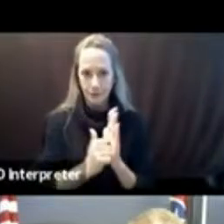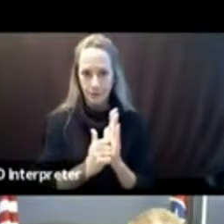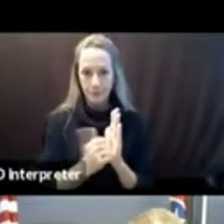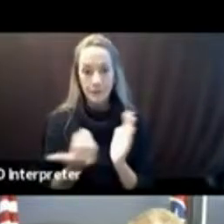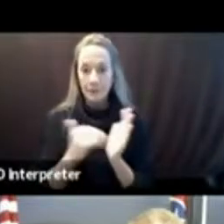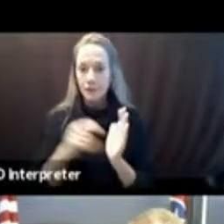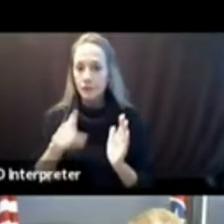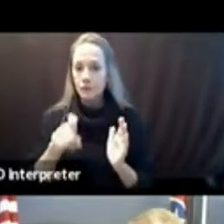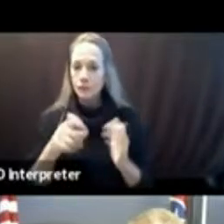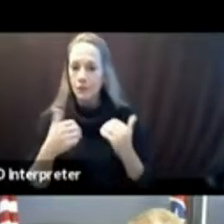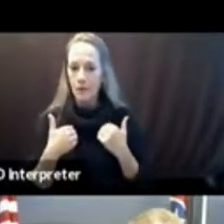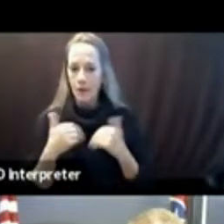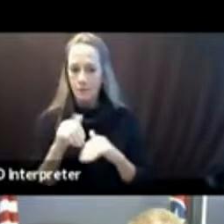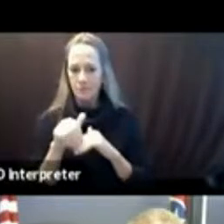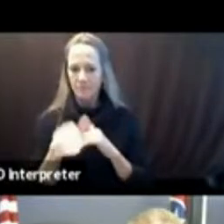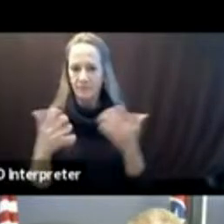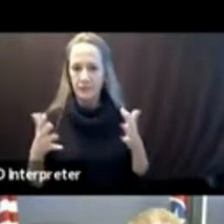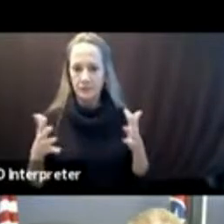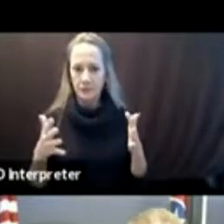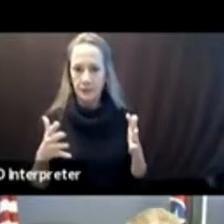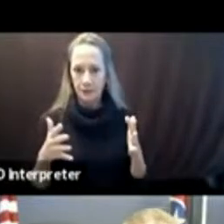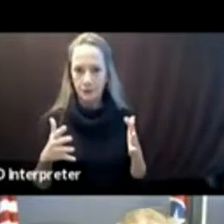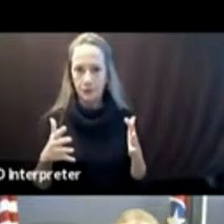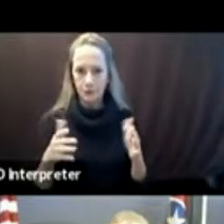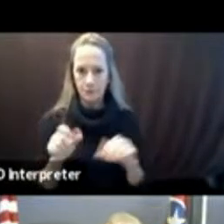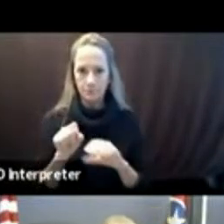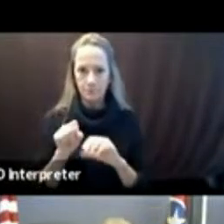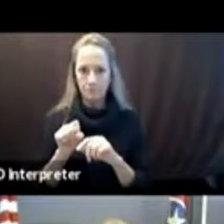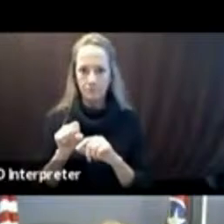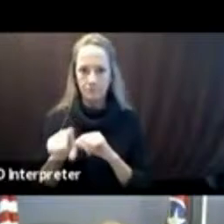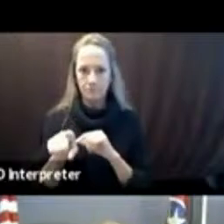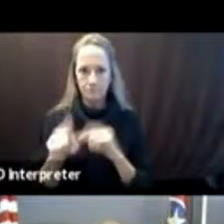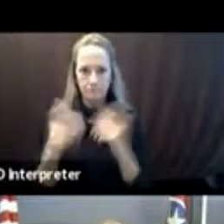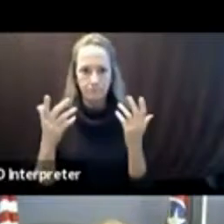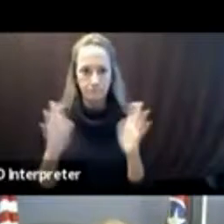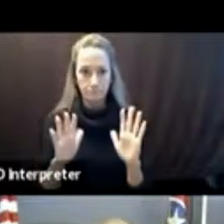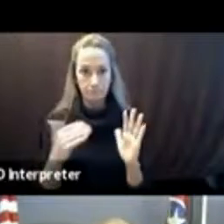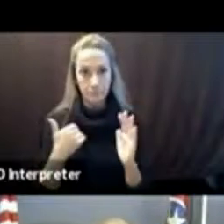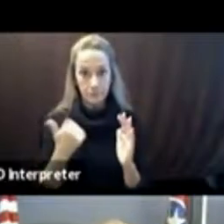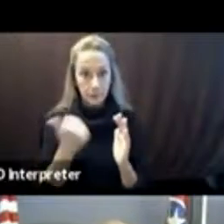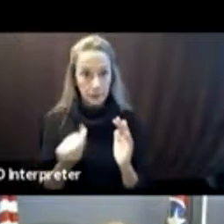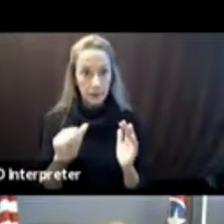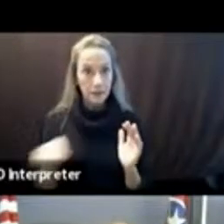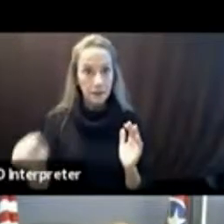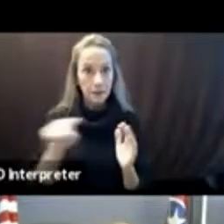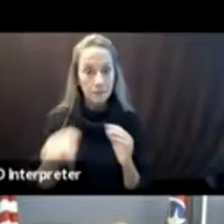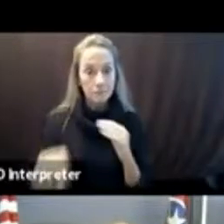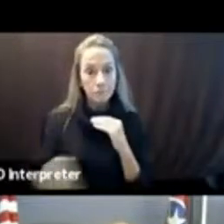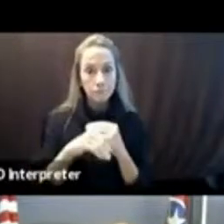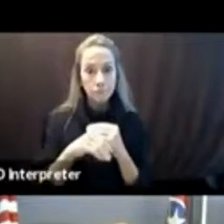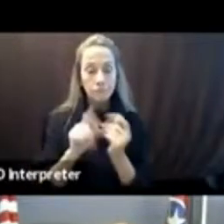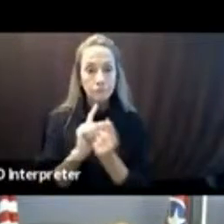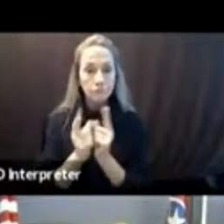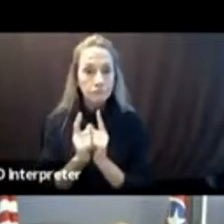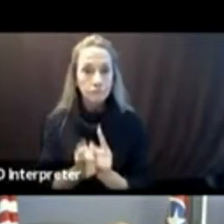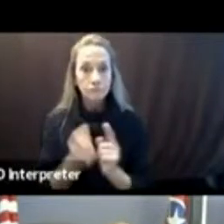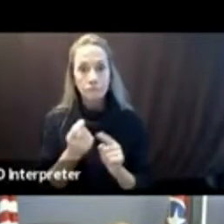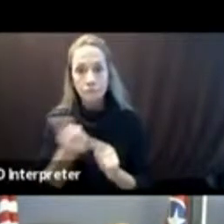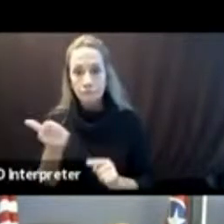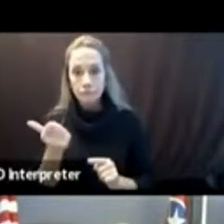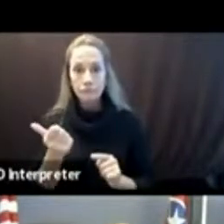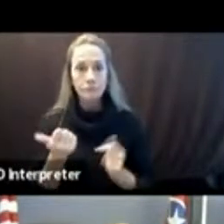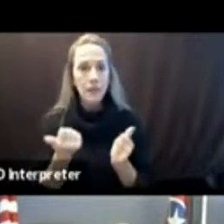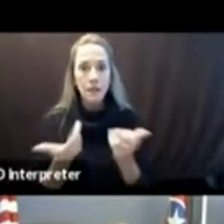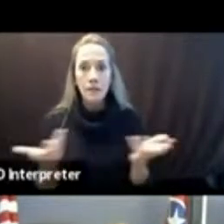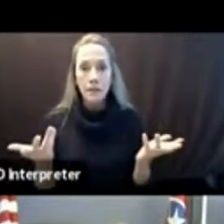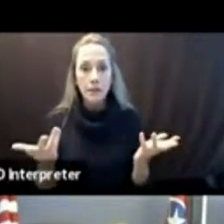have the agenda before you, or it has been transmitted to you. Are there any additions, corrections, deletions,